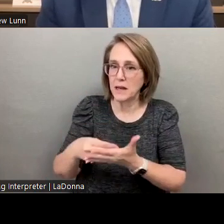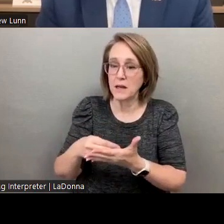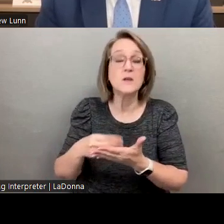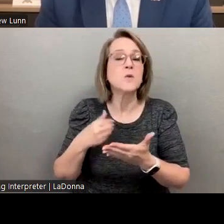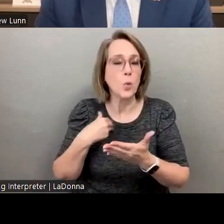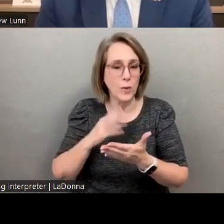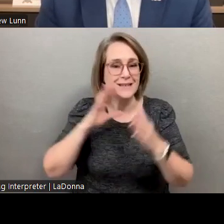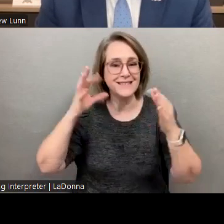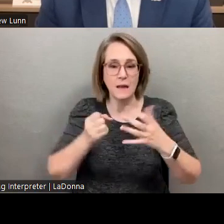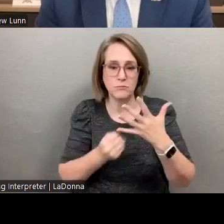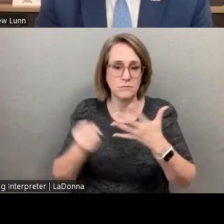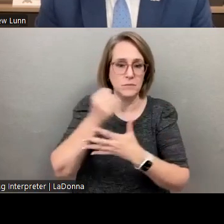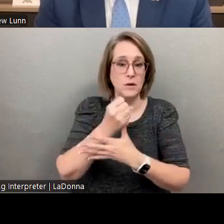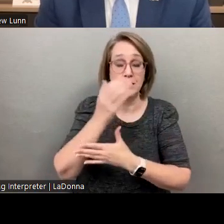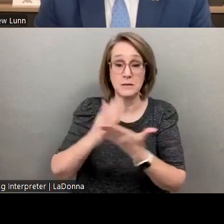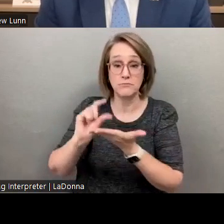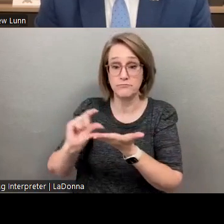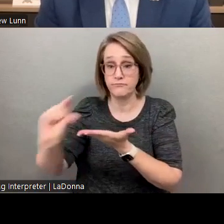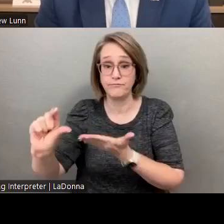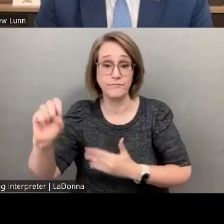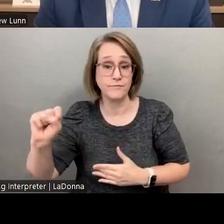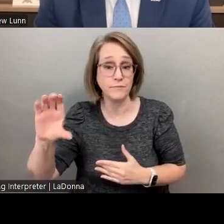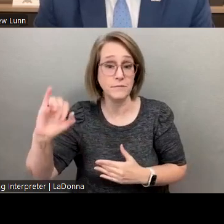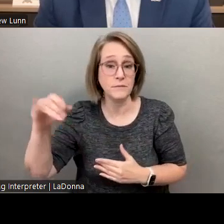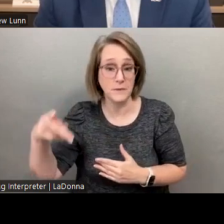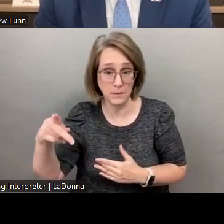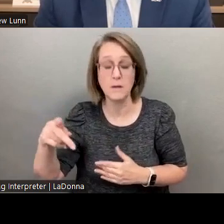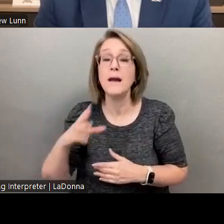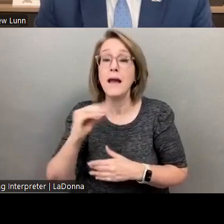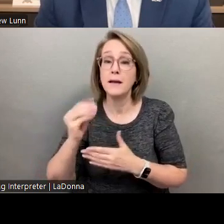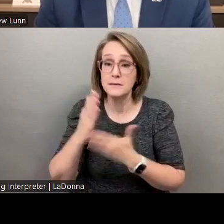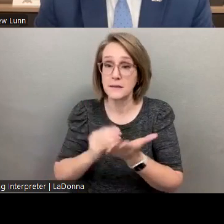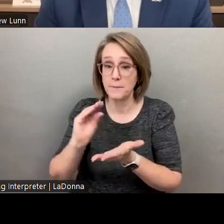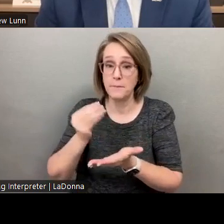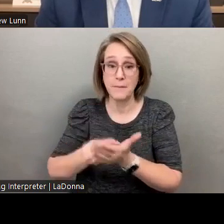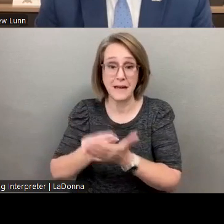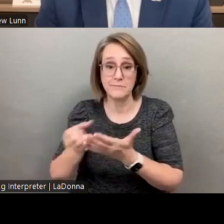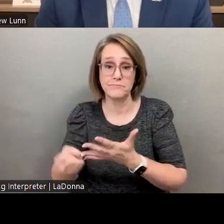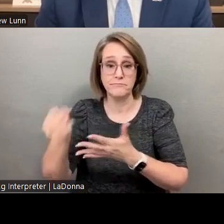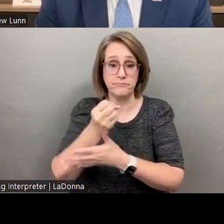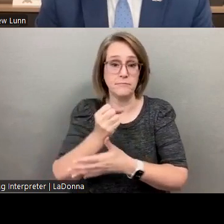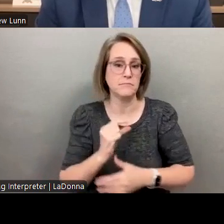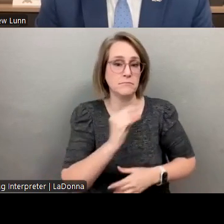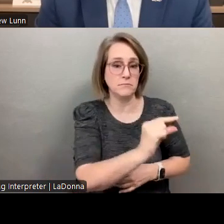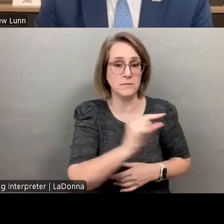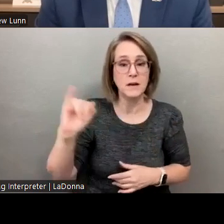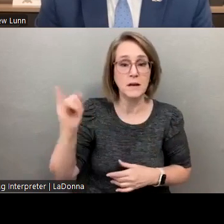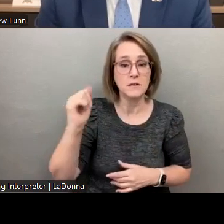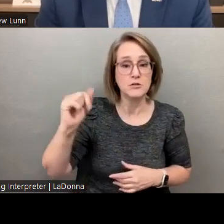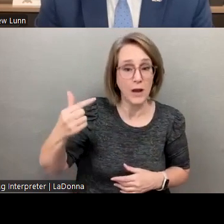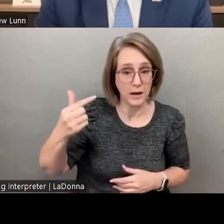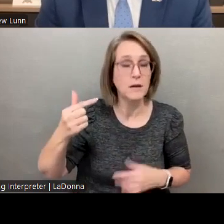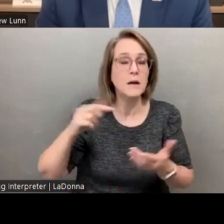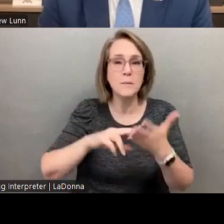SCIP and allocate certain awards to the JAG fund. So we're making sure we're using all those dollars and we're using